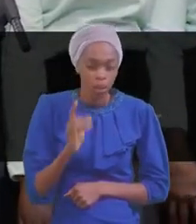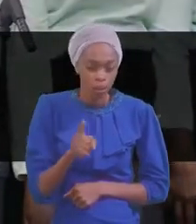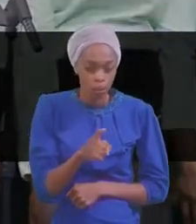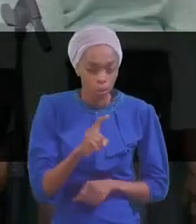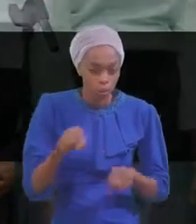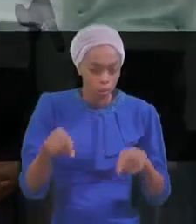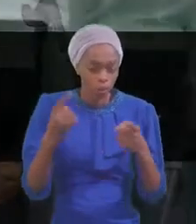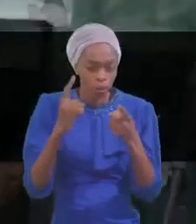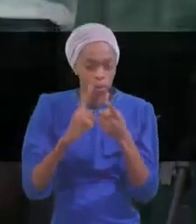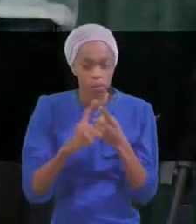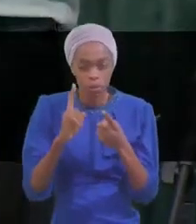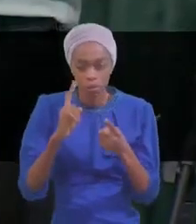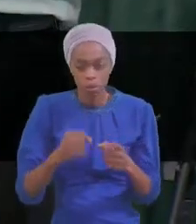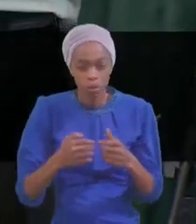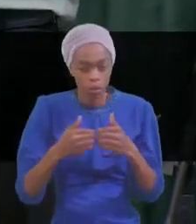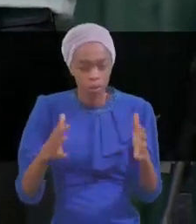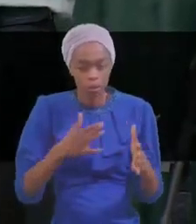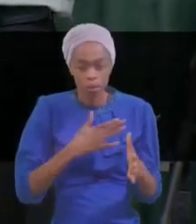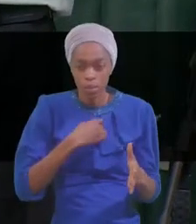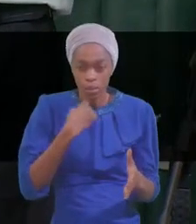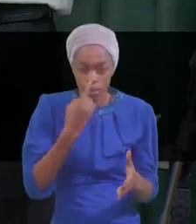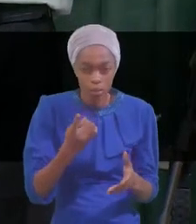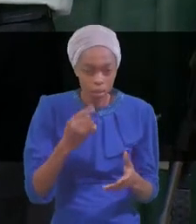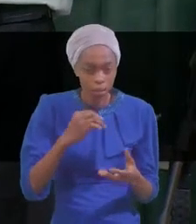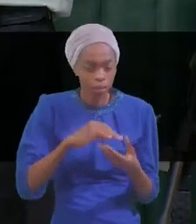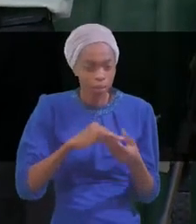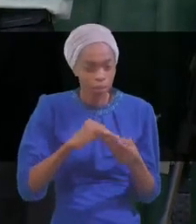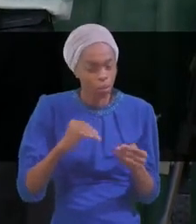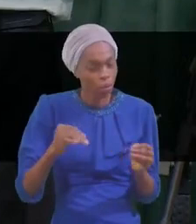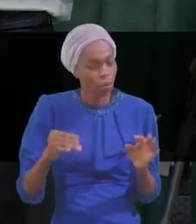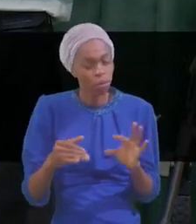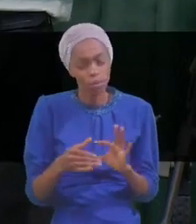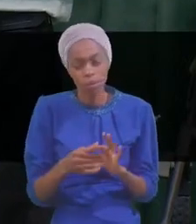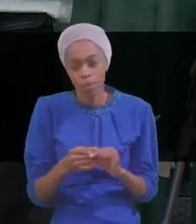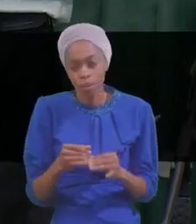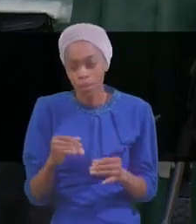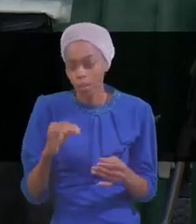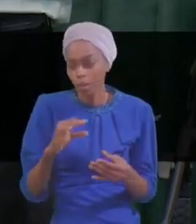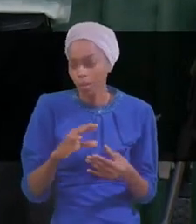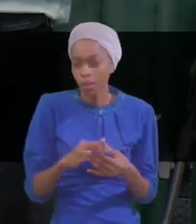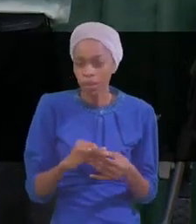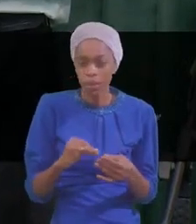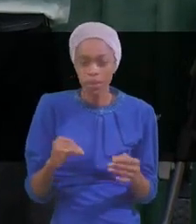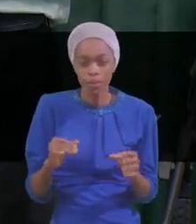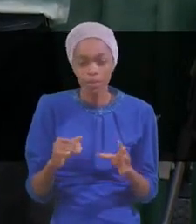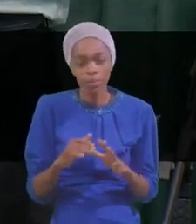him. Will you go to the lost and tell the story?